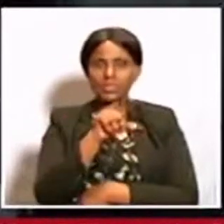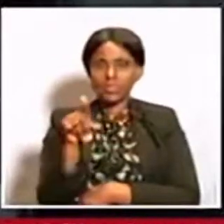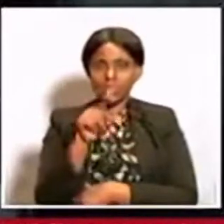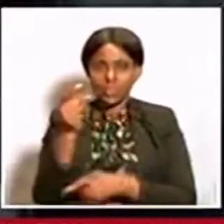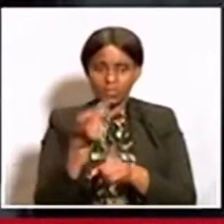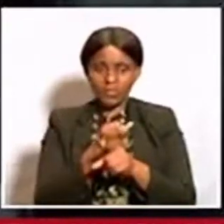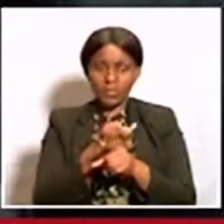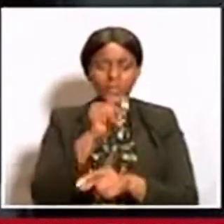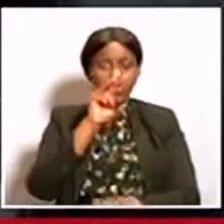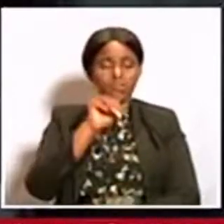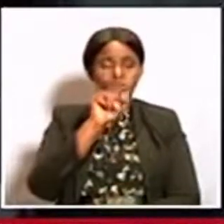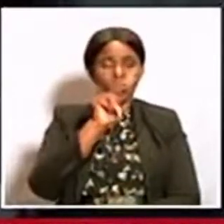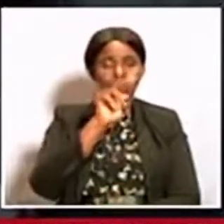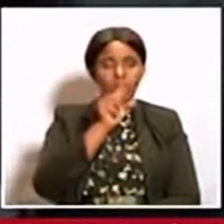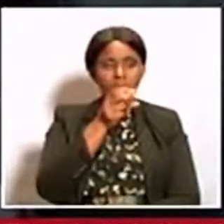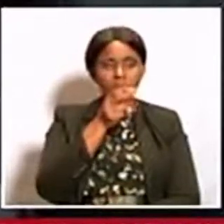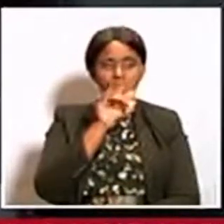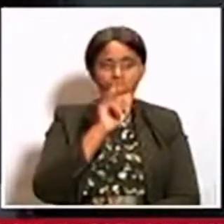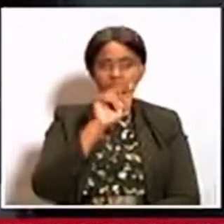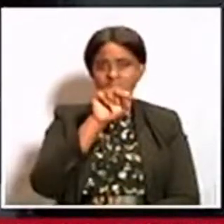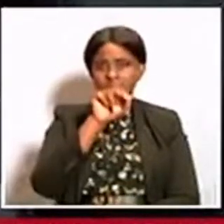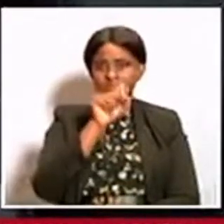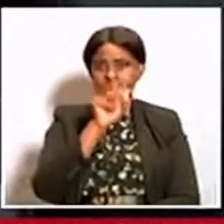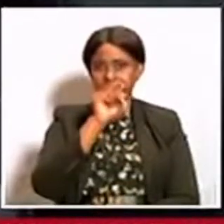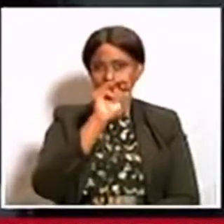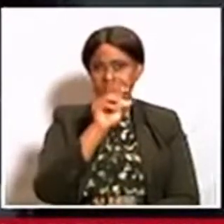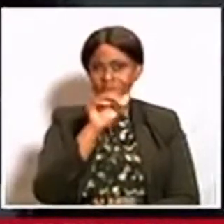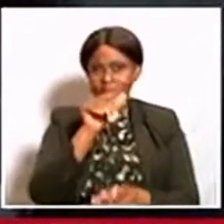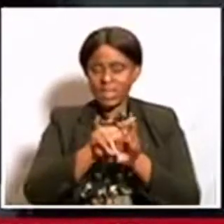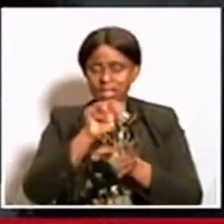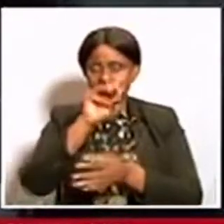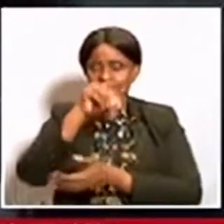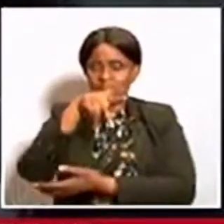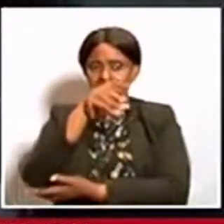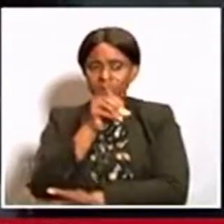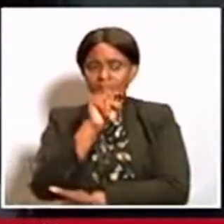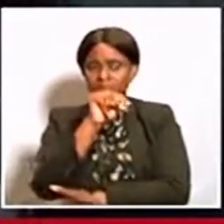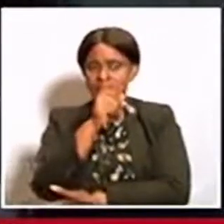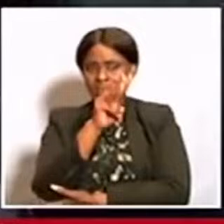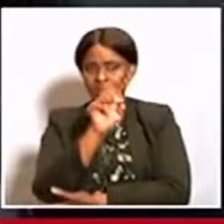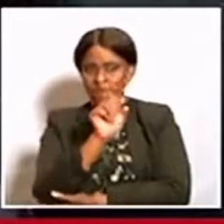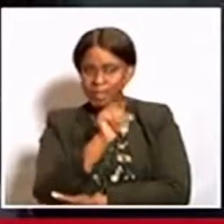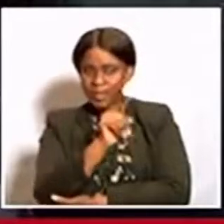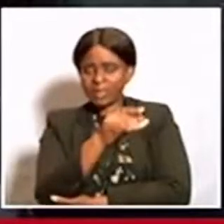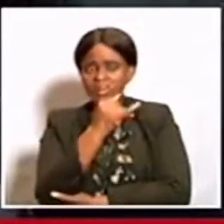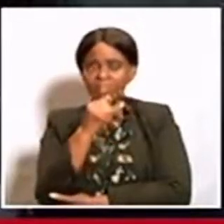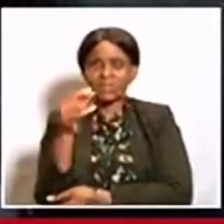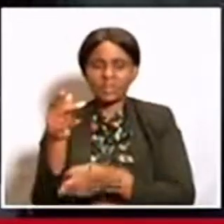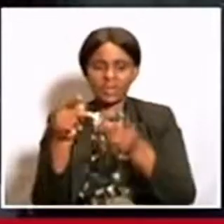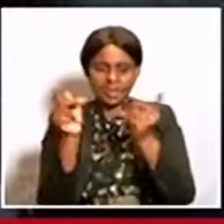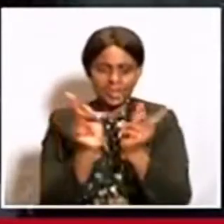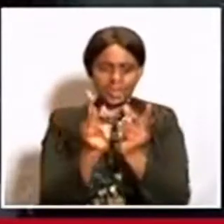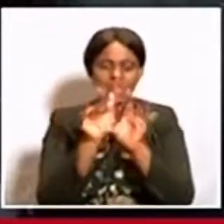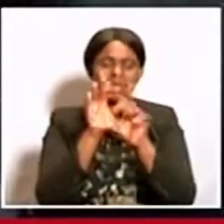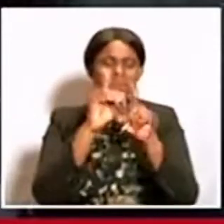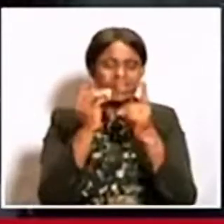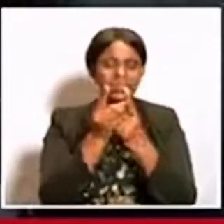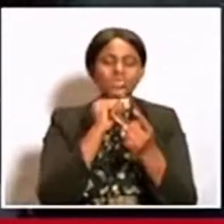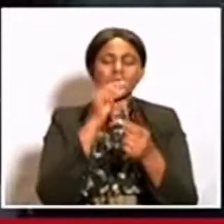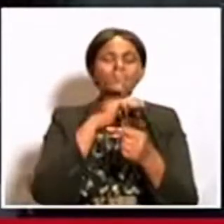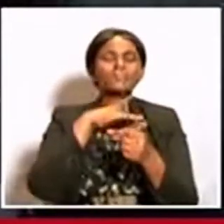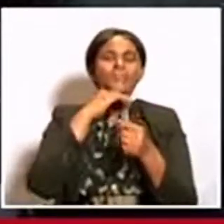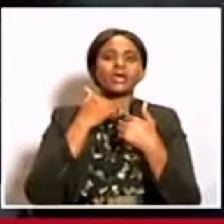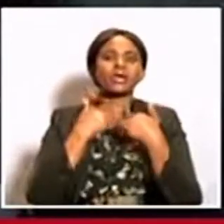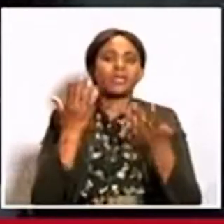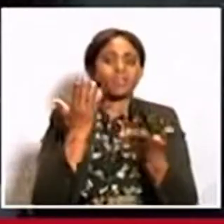from Mushindamo who are in Pongwe, then it means probably the issue of space in the district does not suffice.